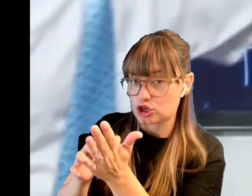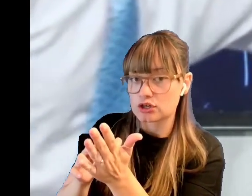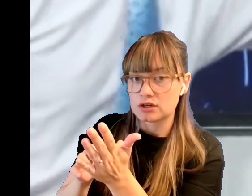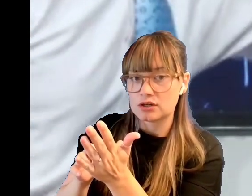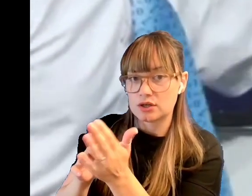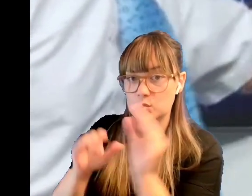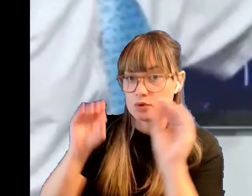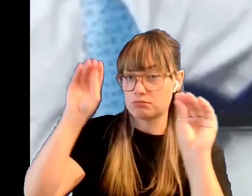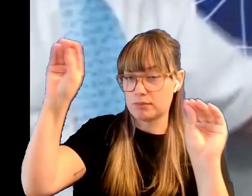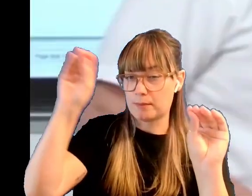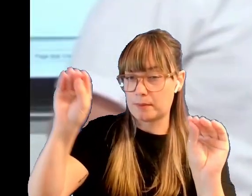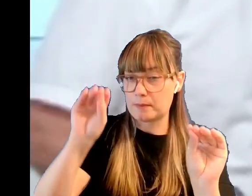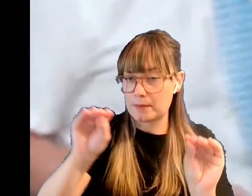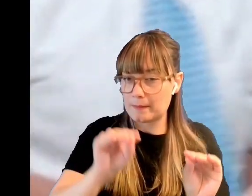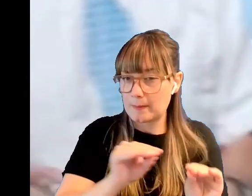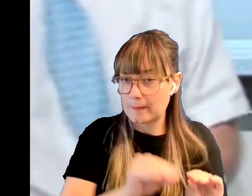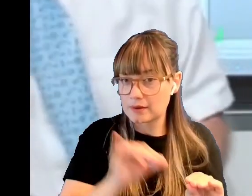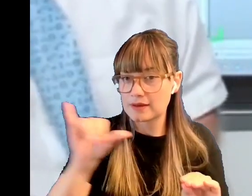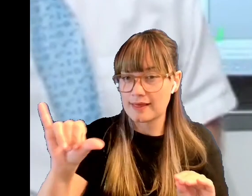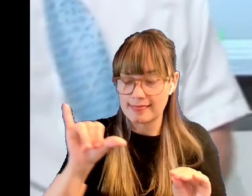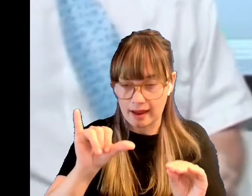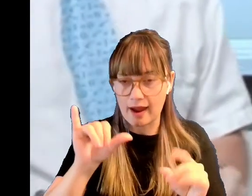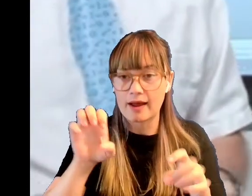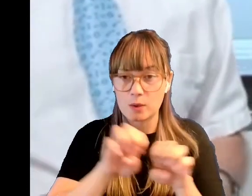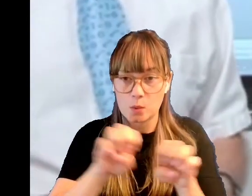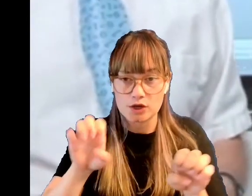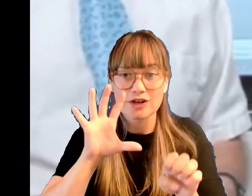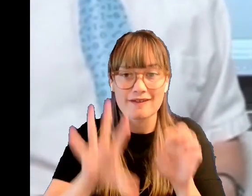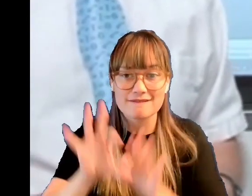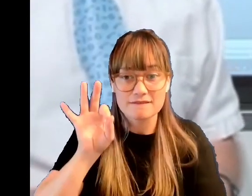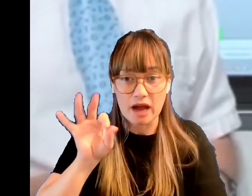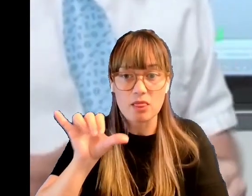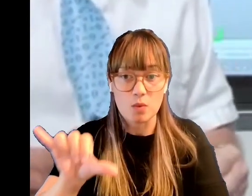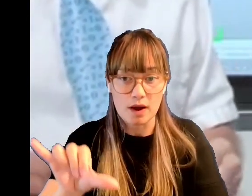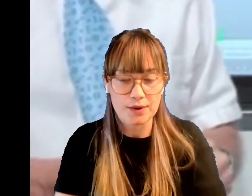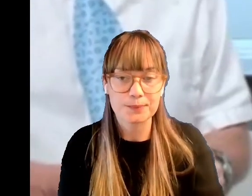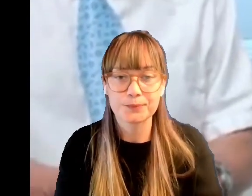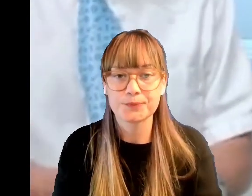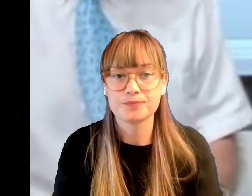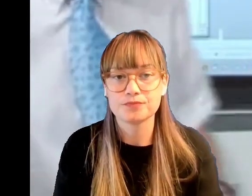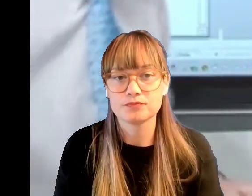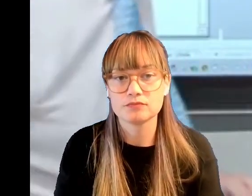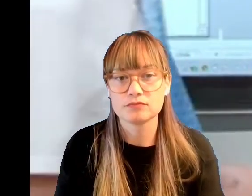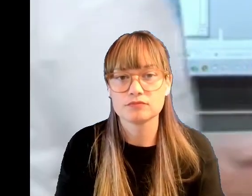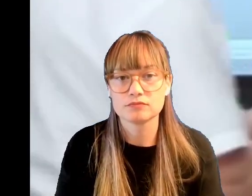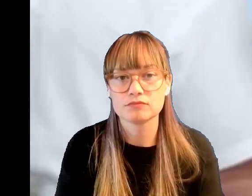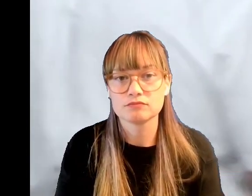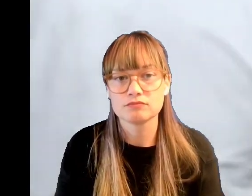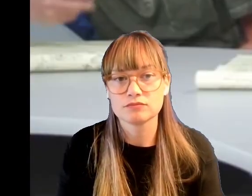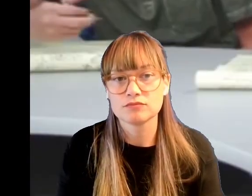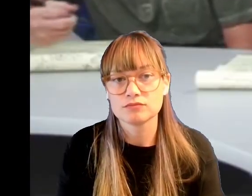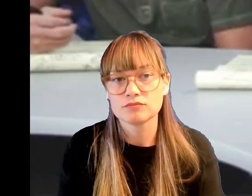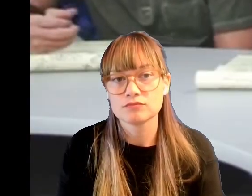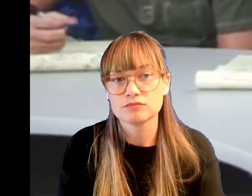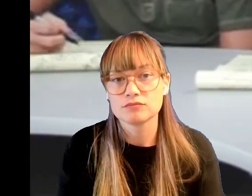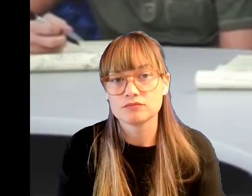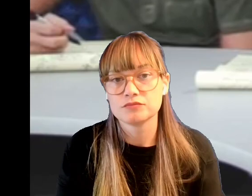and you could plug it into this function and find the y-coordinate. Okay? let's do one more example.